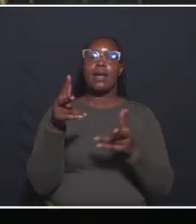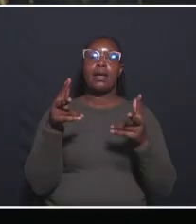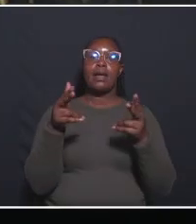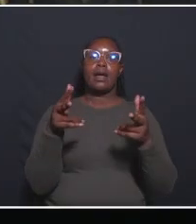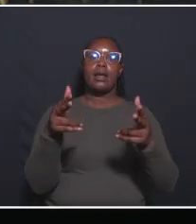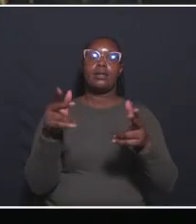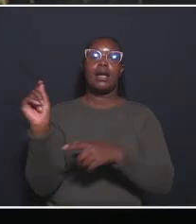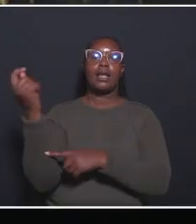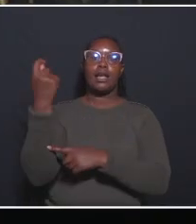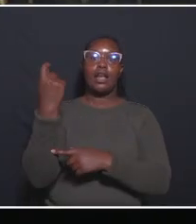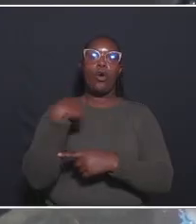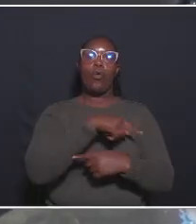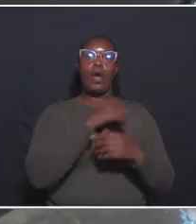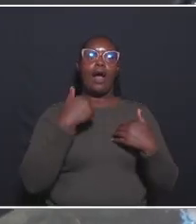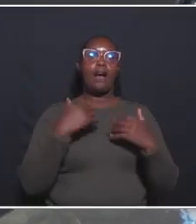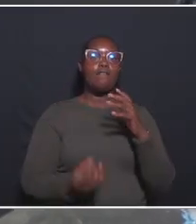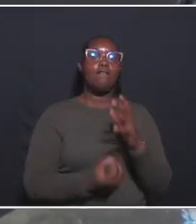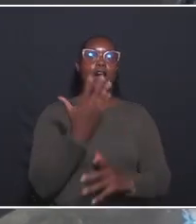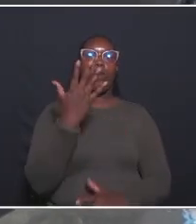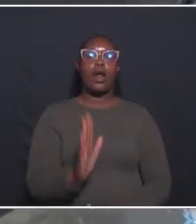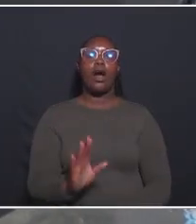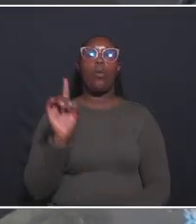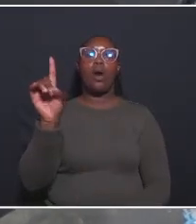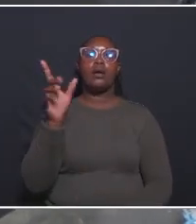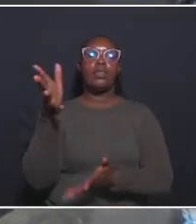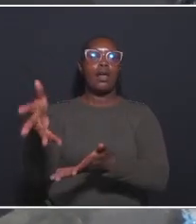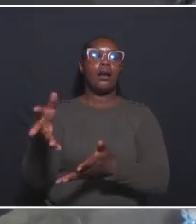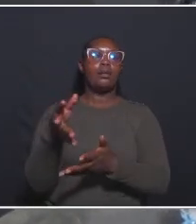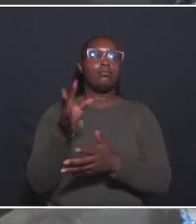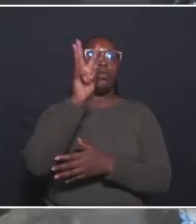our founders in the room. Where, please stand up.